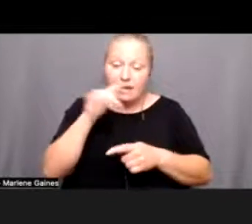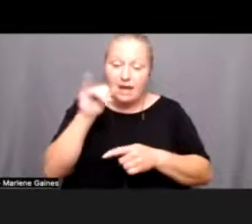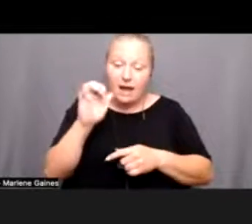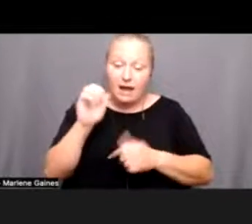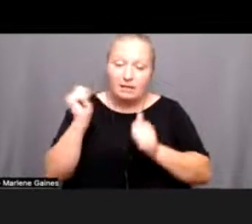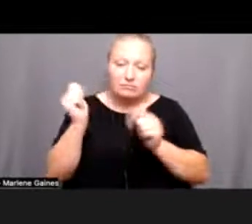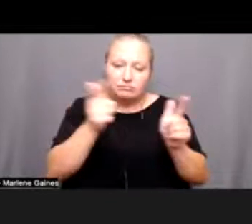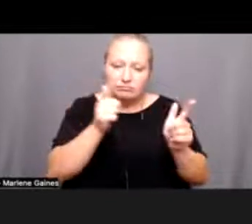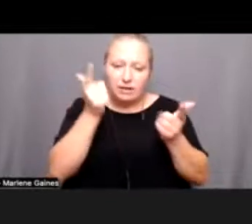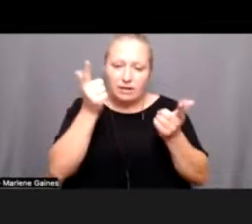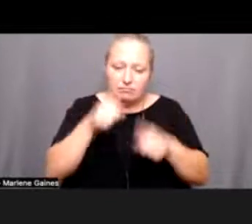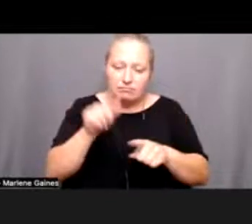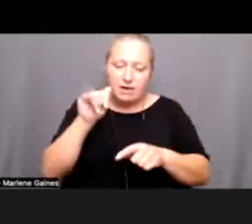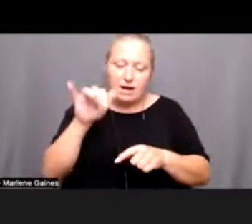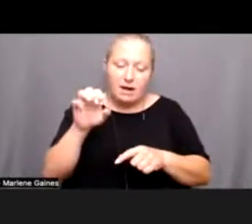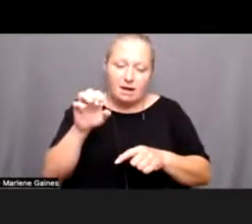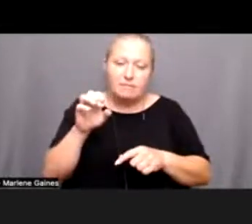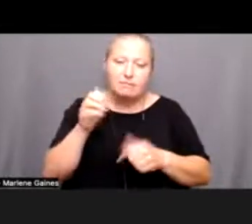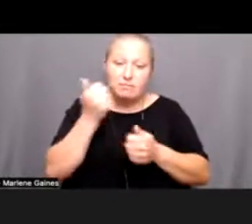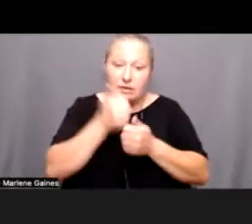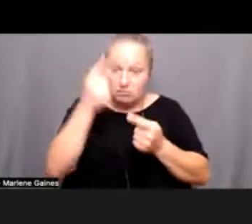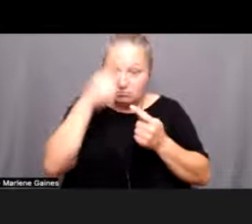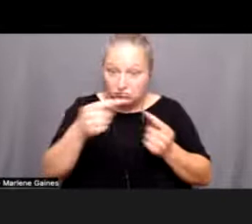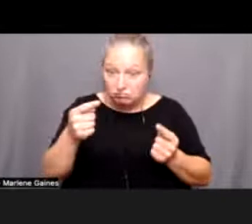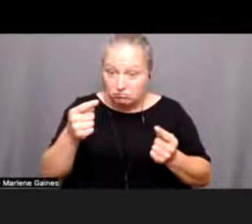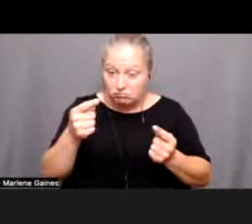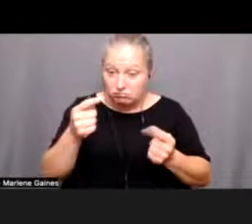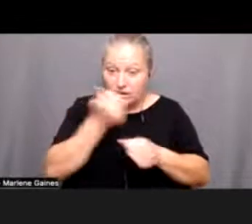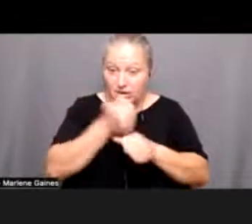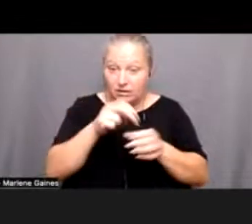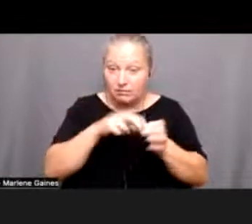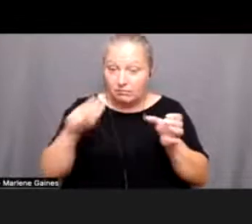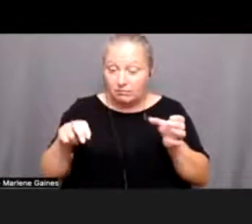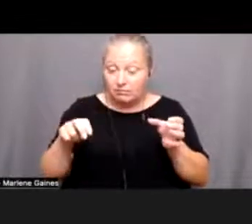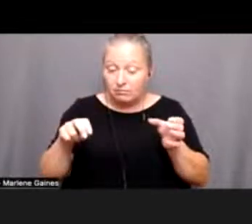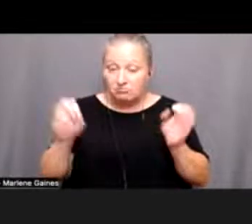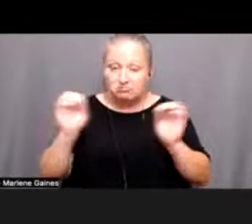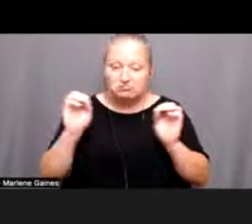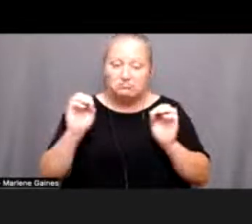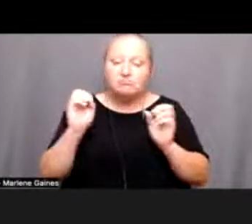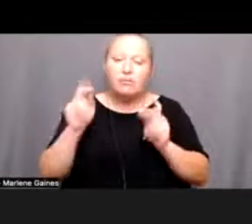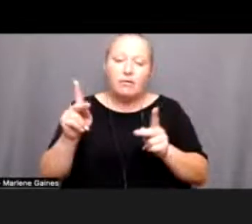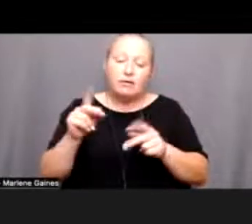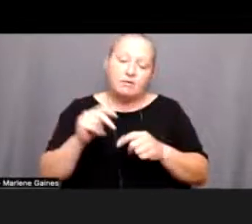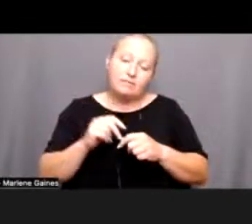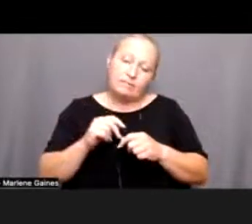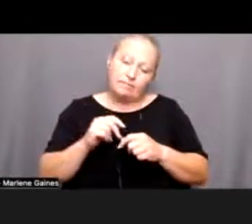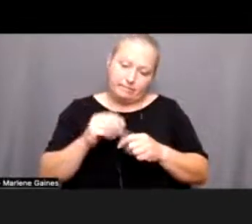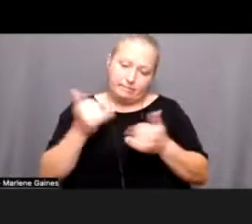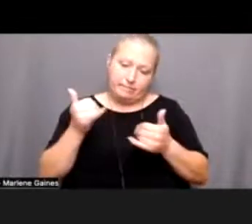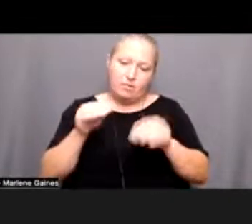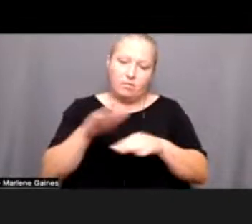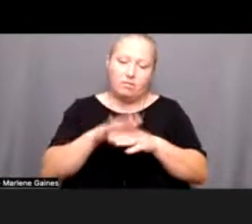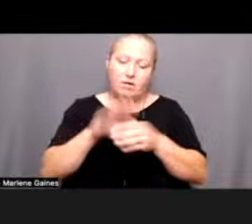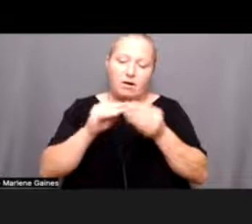Aye. Aye. Any opposed? Any abstentions? Okay. We will move on to